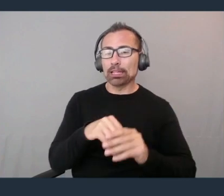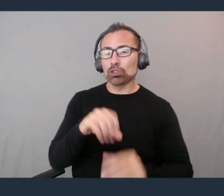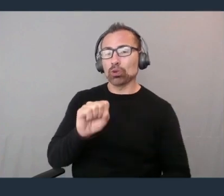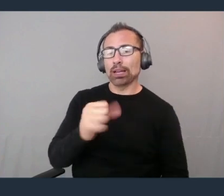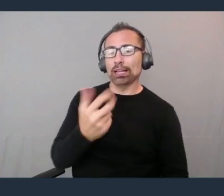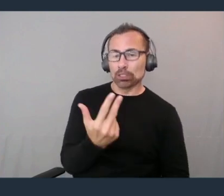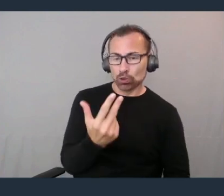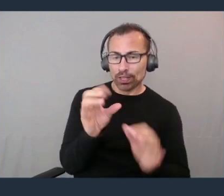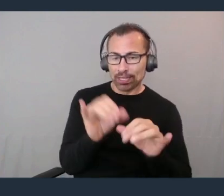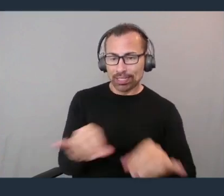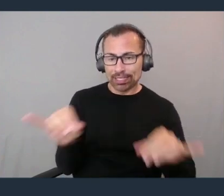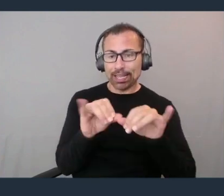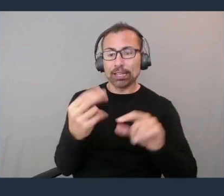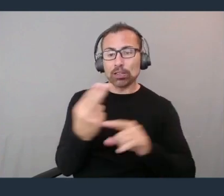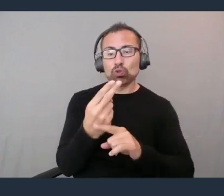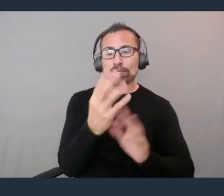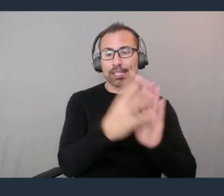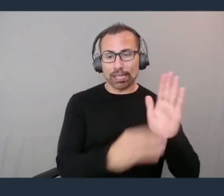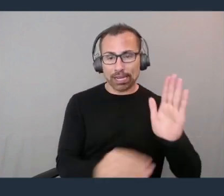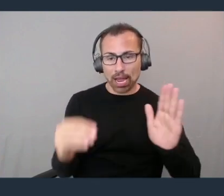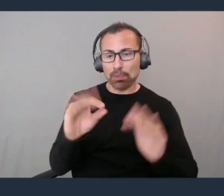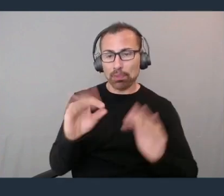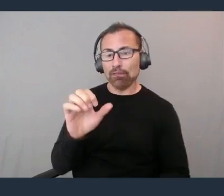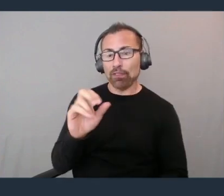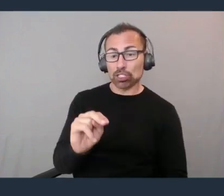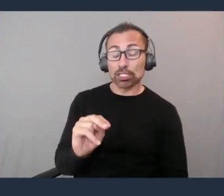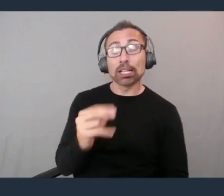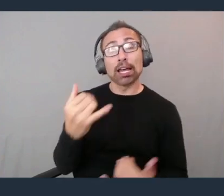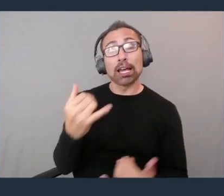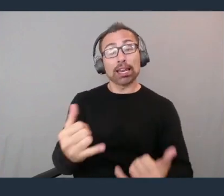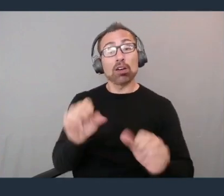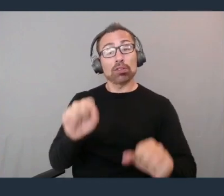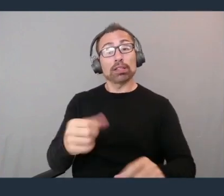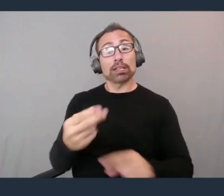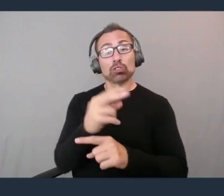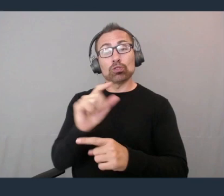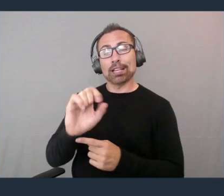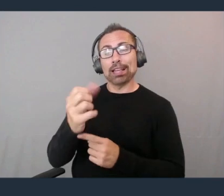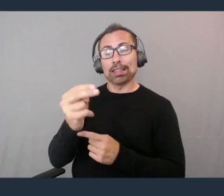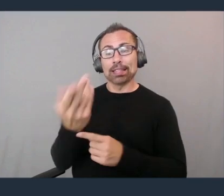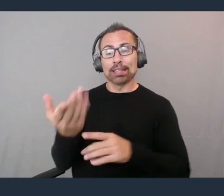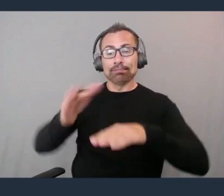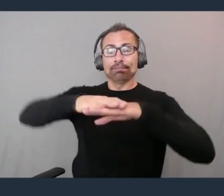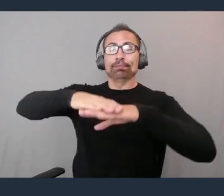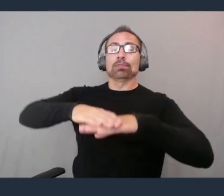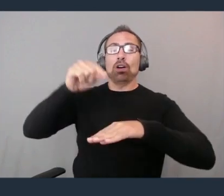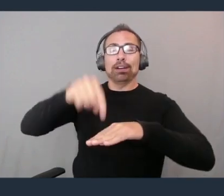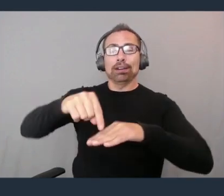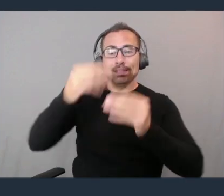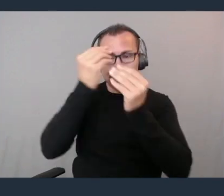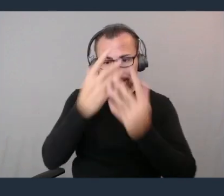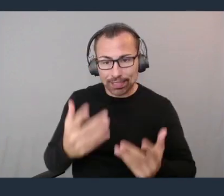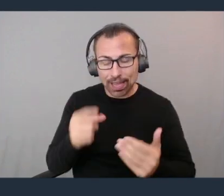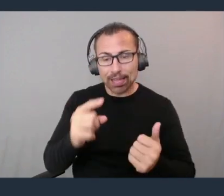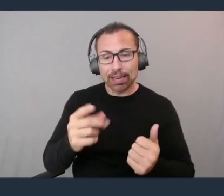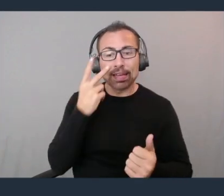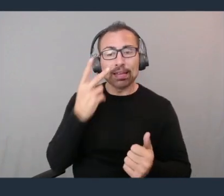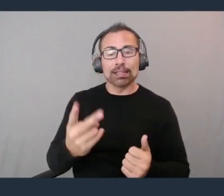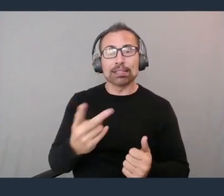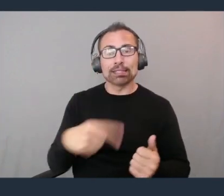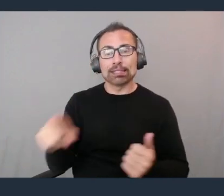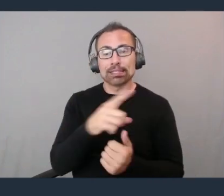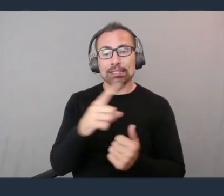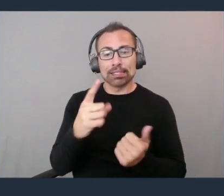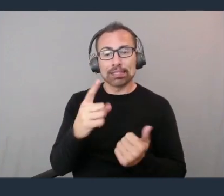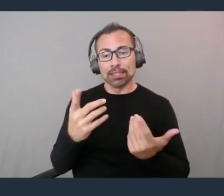using the copy function. And now they can use Athena on top of this data and then feed the curated data set to their machine learning